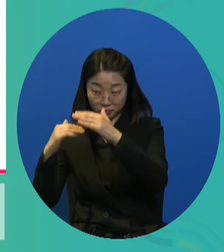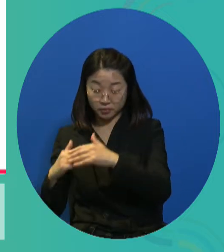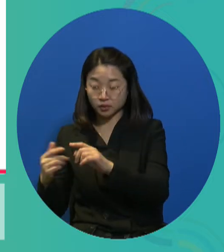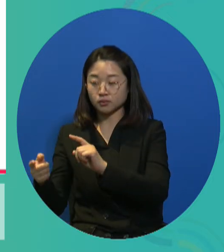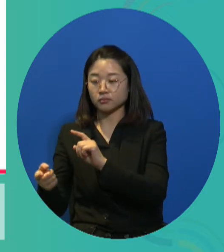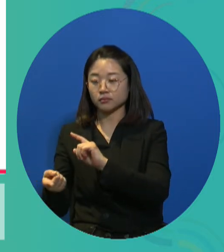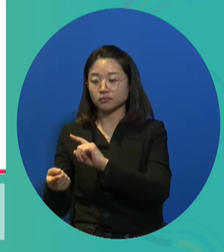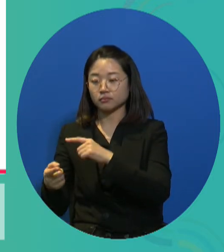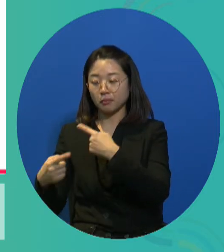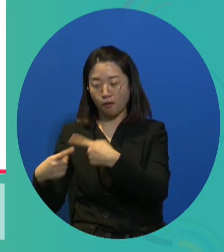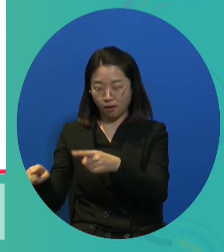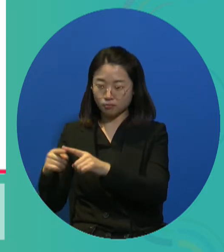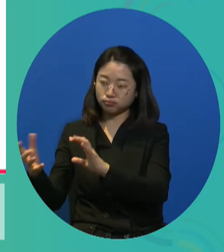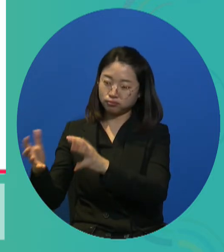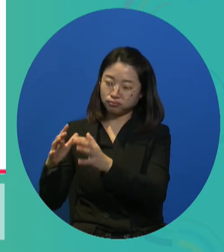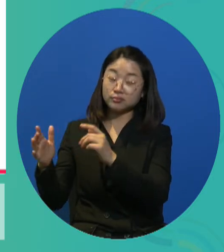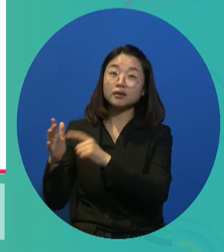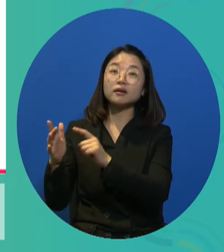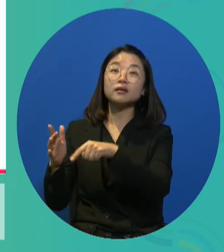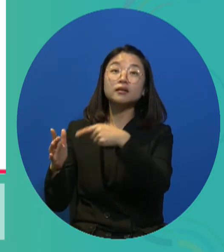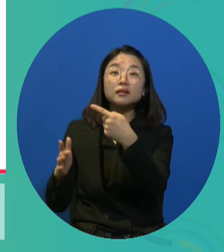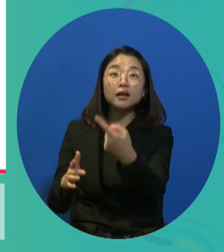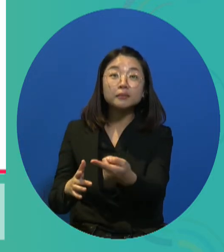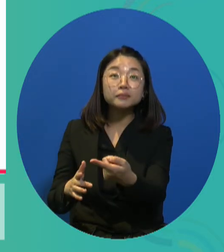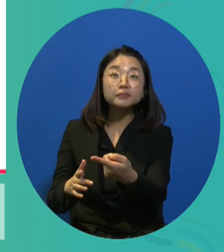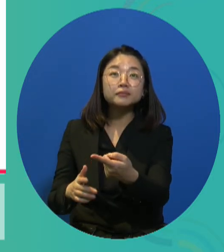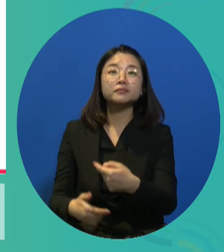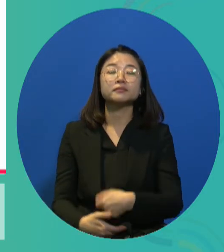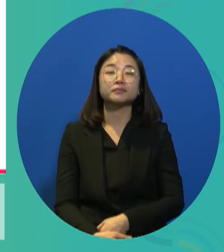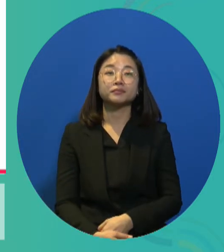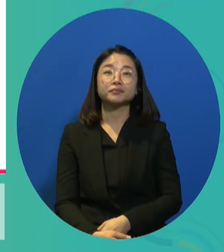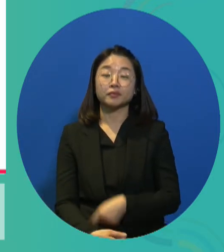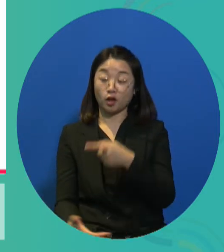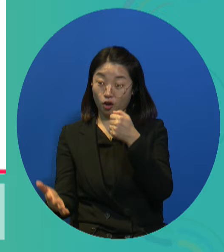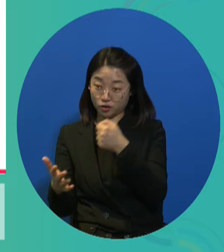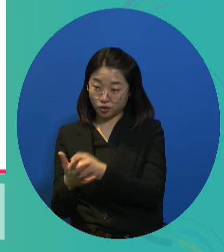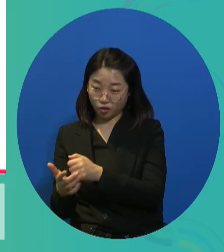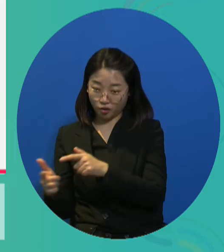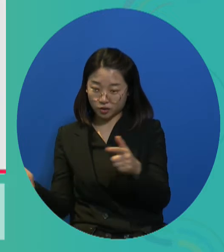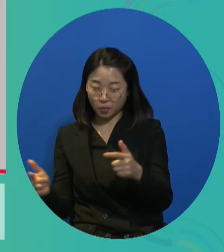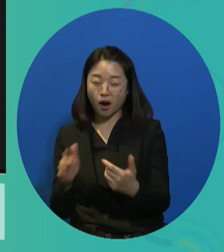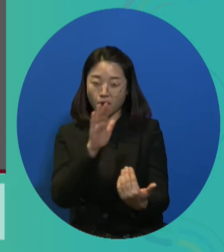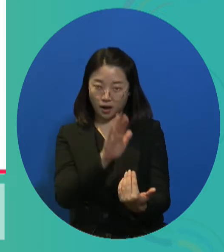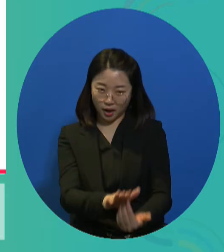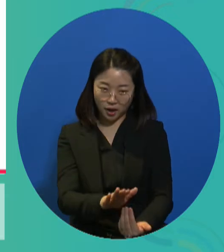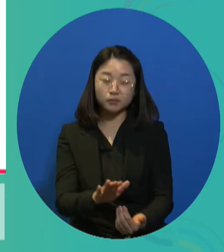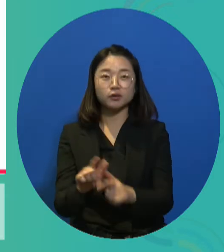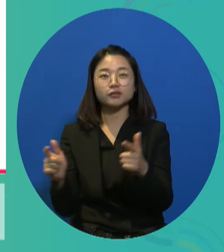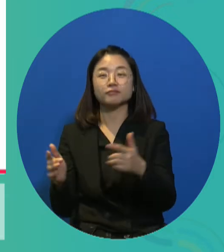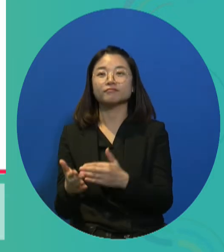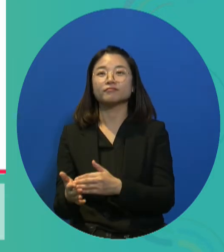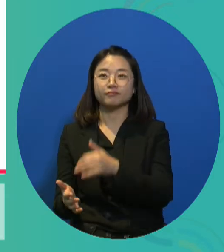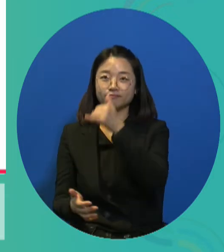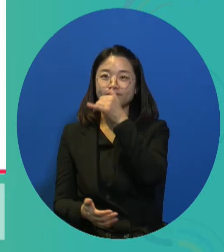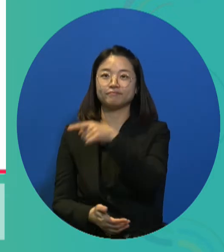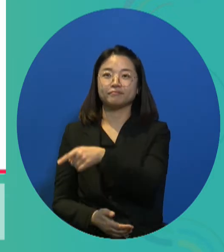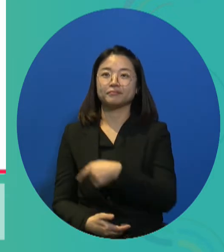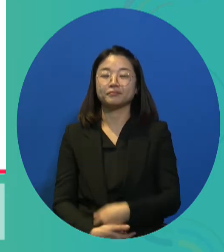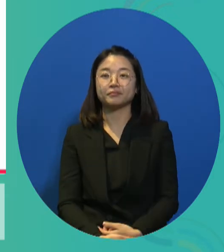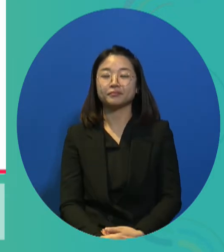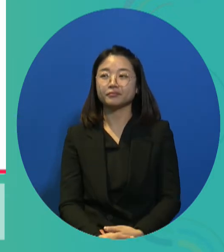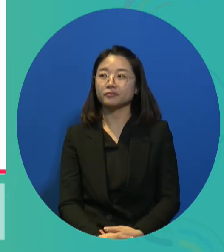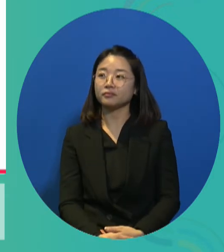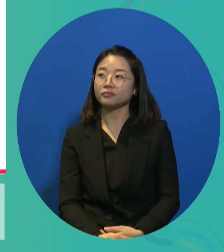would review and deliberate on the content of the communication, and this will be followed by